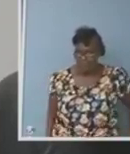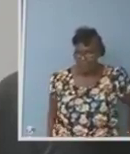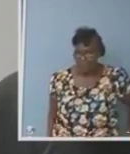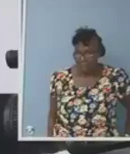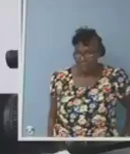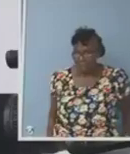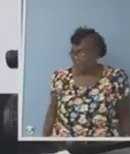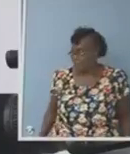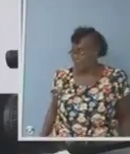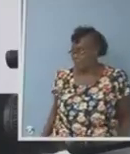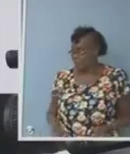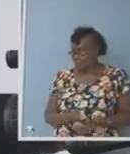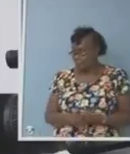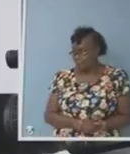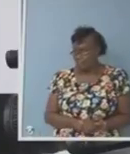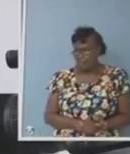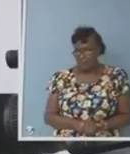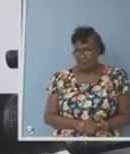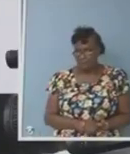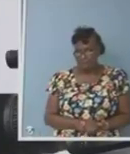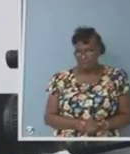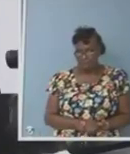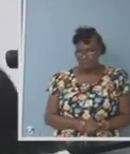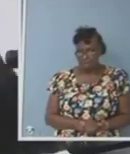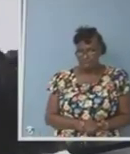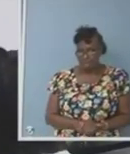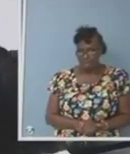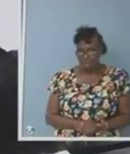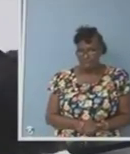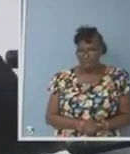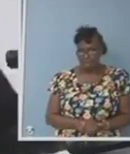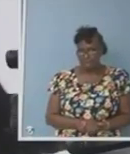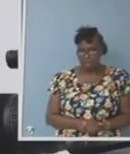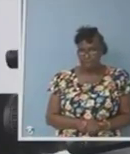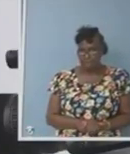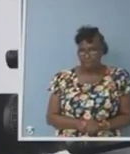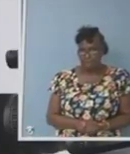short. Please. There's also the concern,